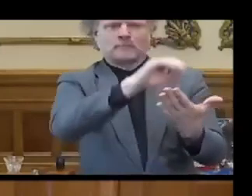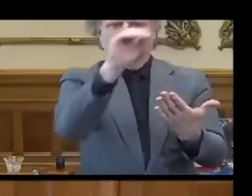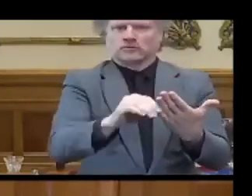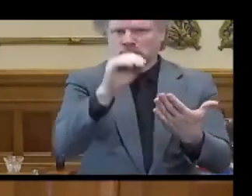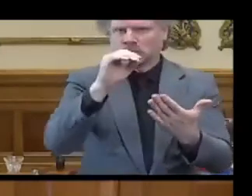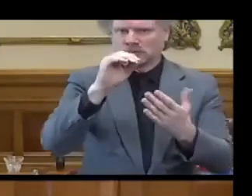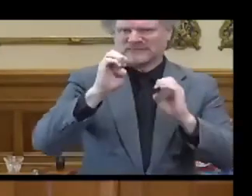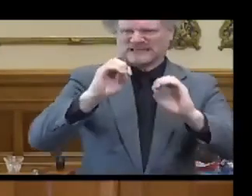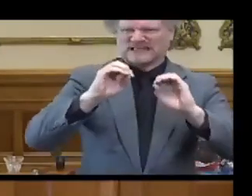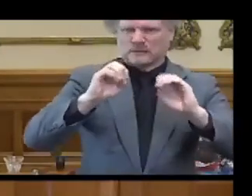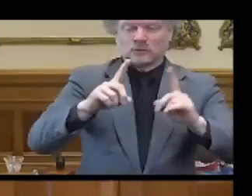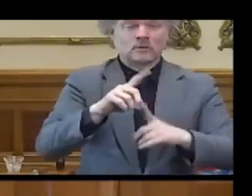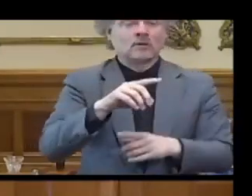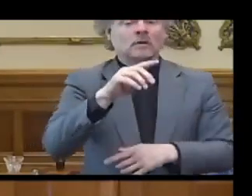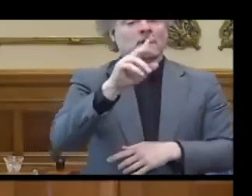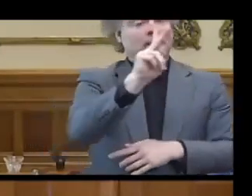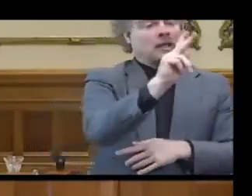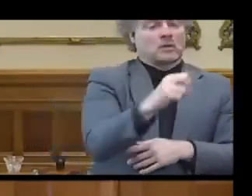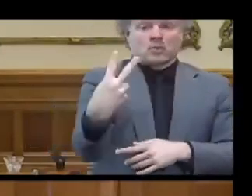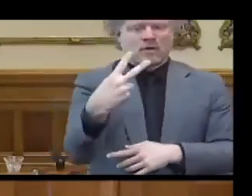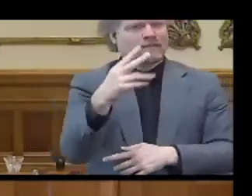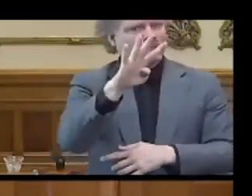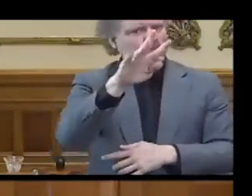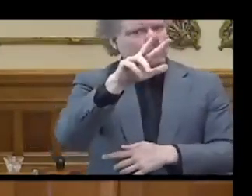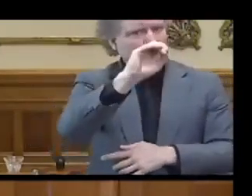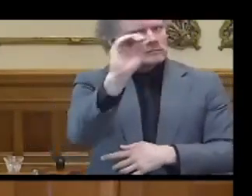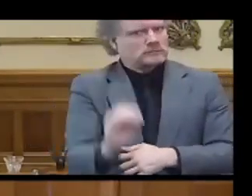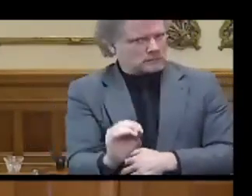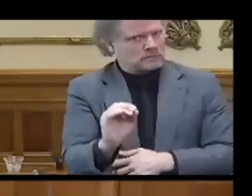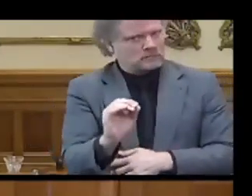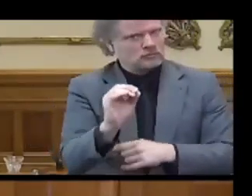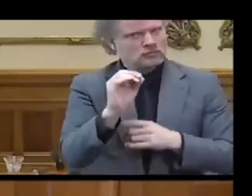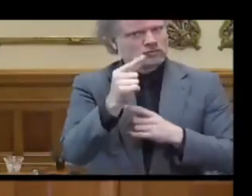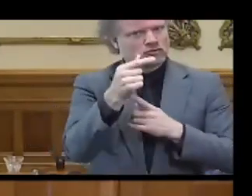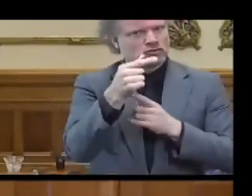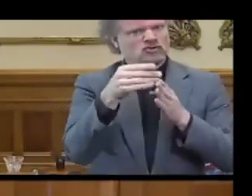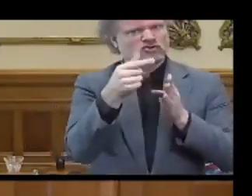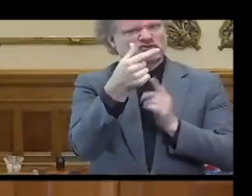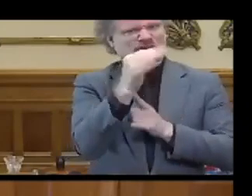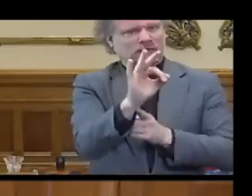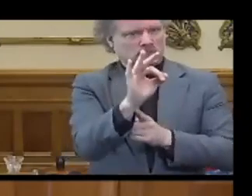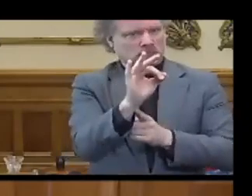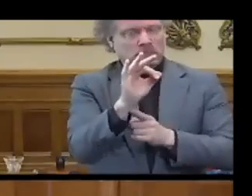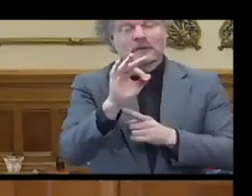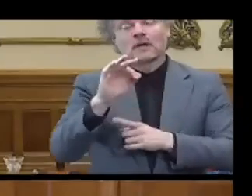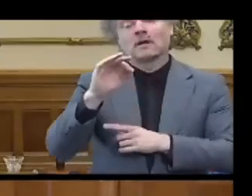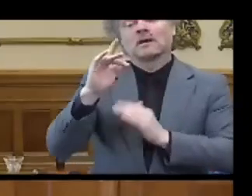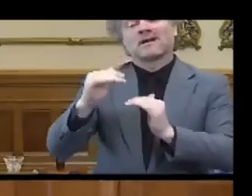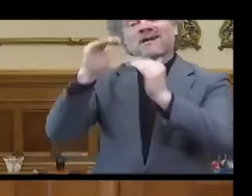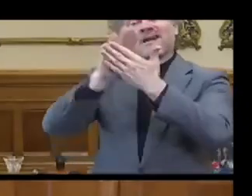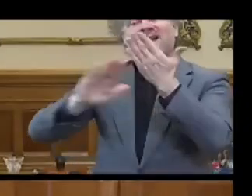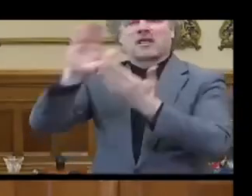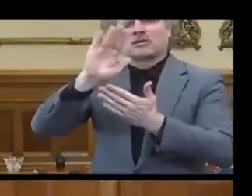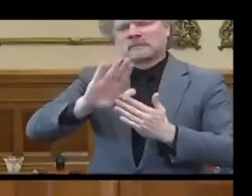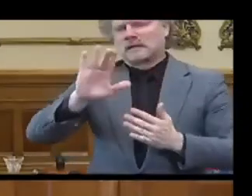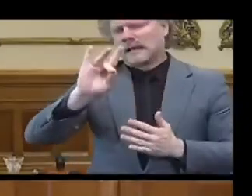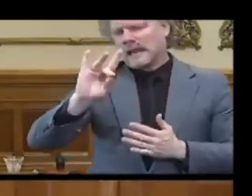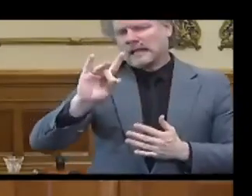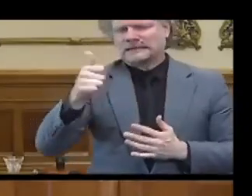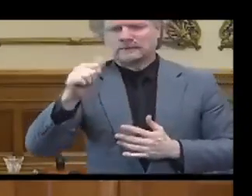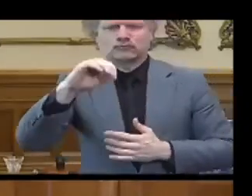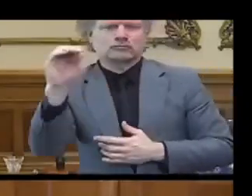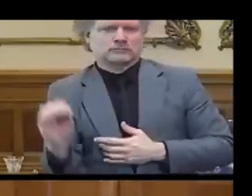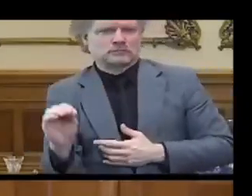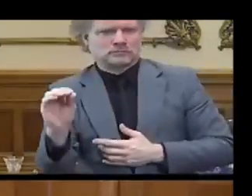through 12 is 43% of the general fund budget. Higher ed is approximately 8 to